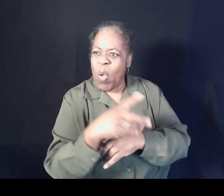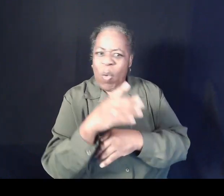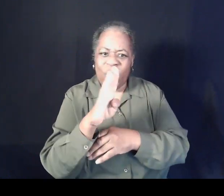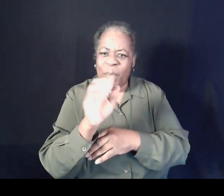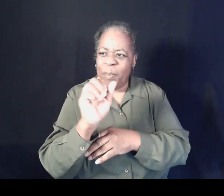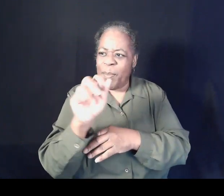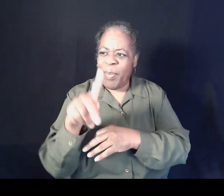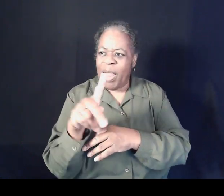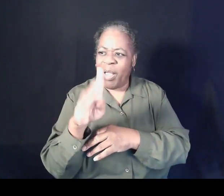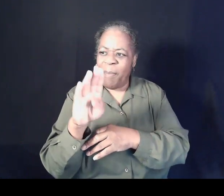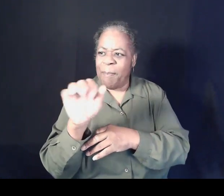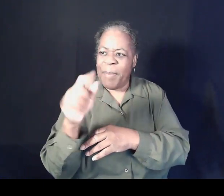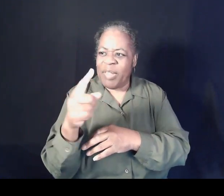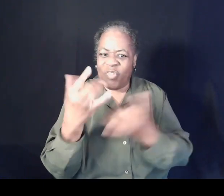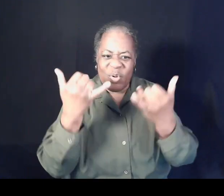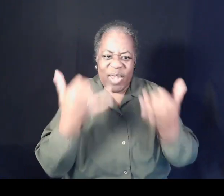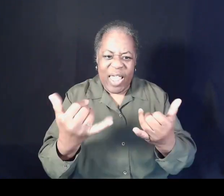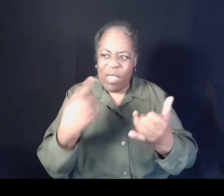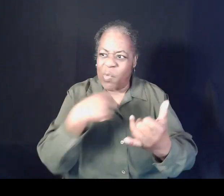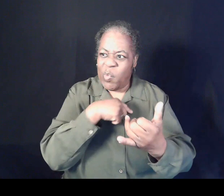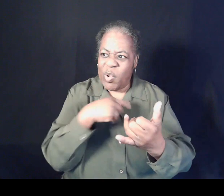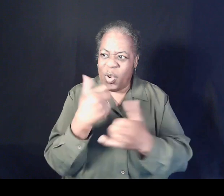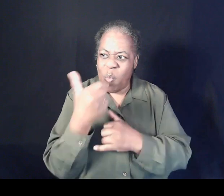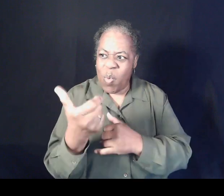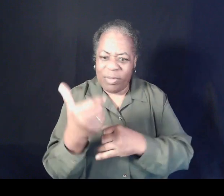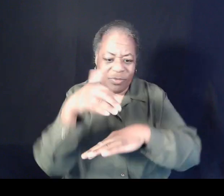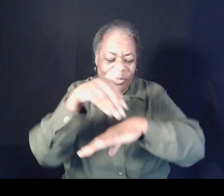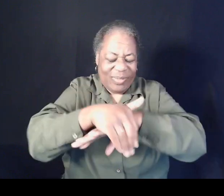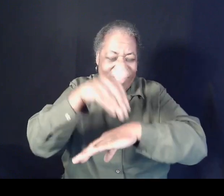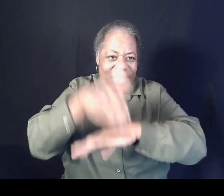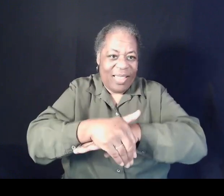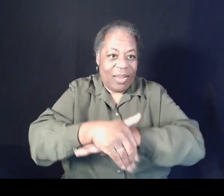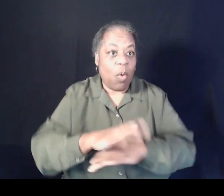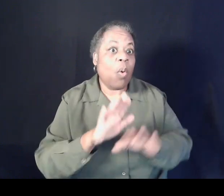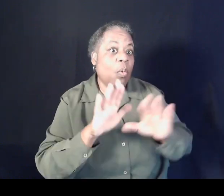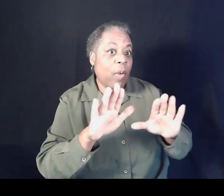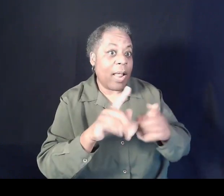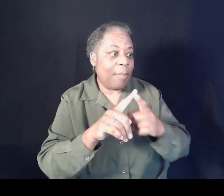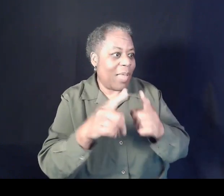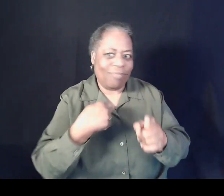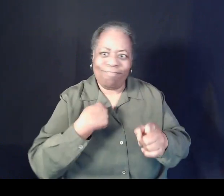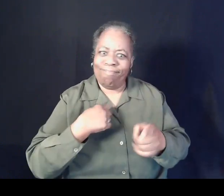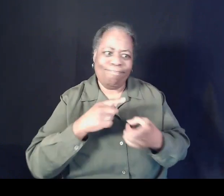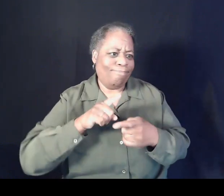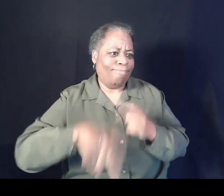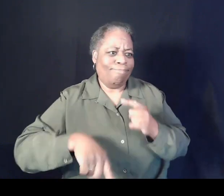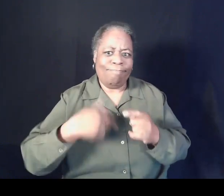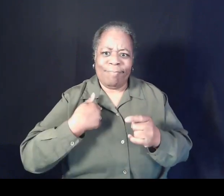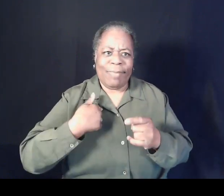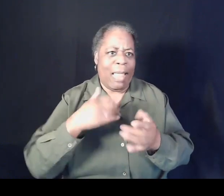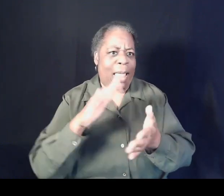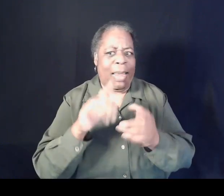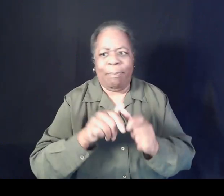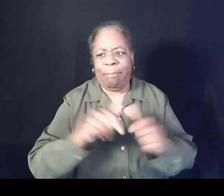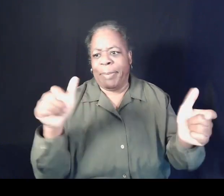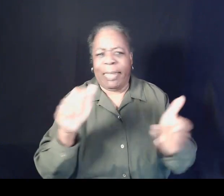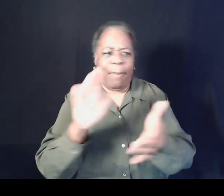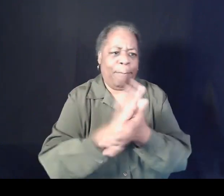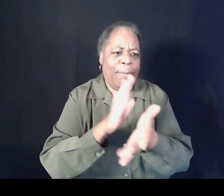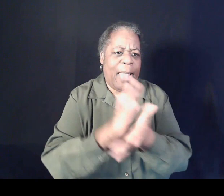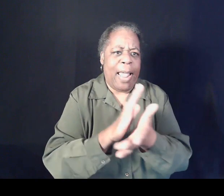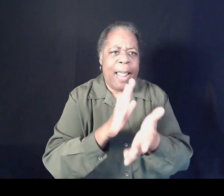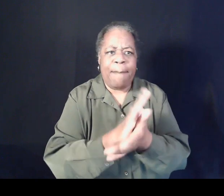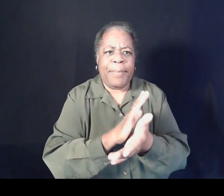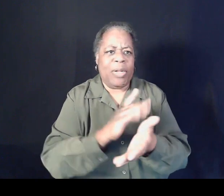now, and we are watching it tonight. Well, that seemed great, but I couldn't. I had a major paper that was due